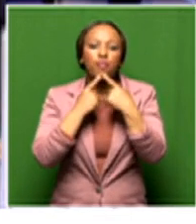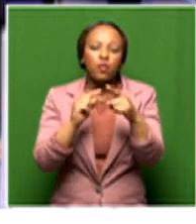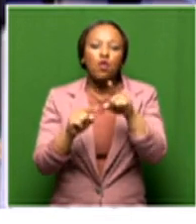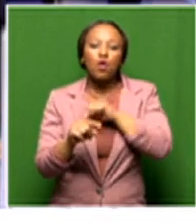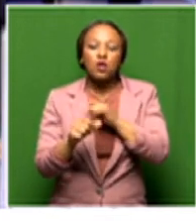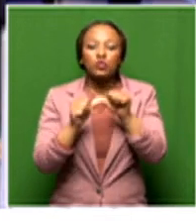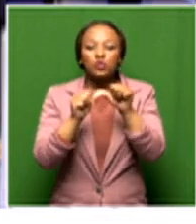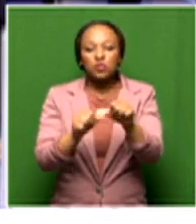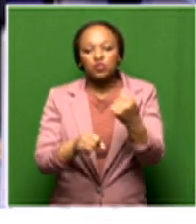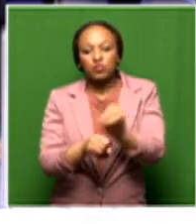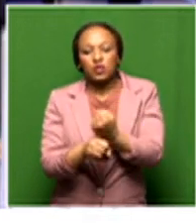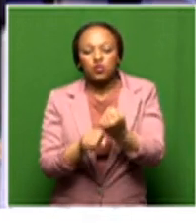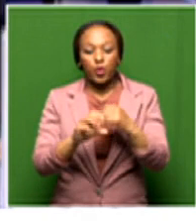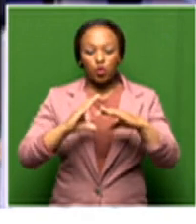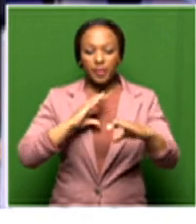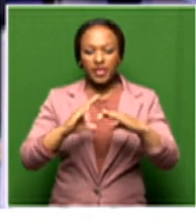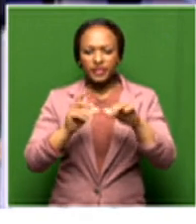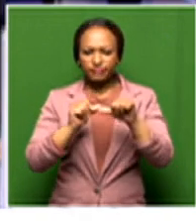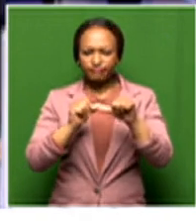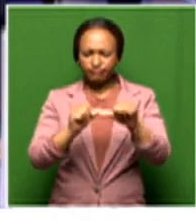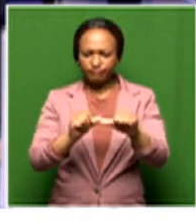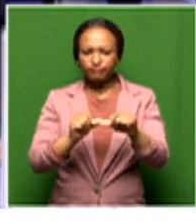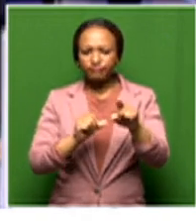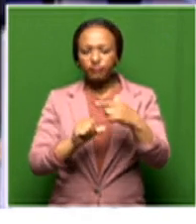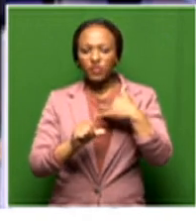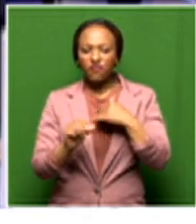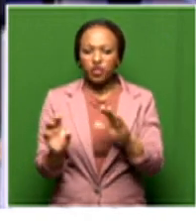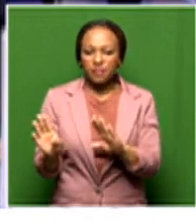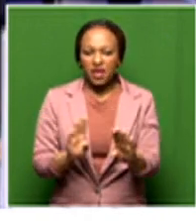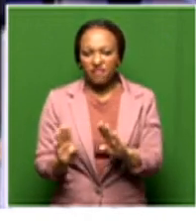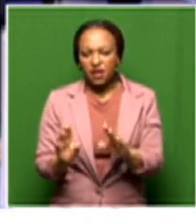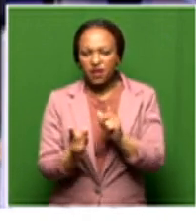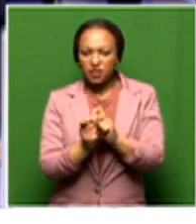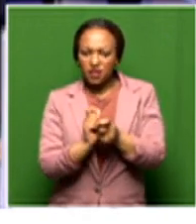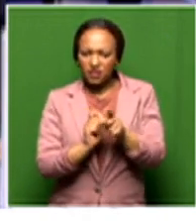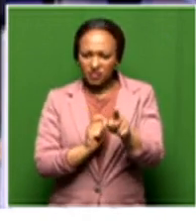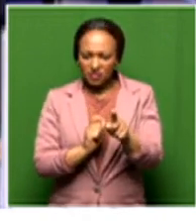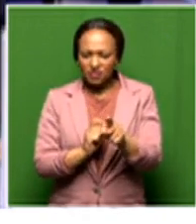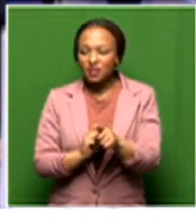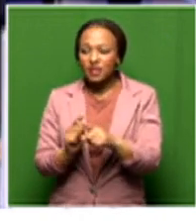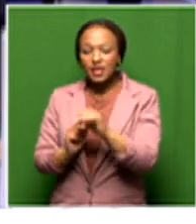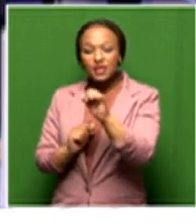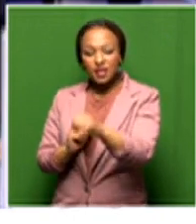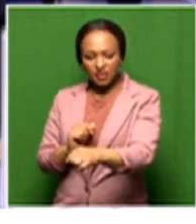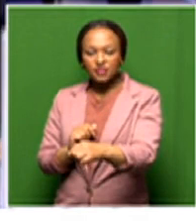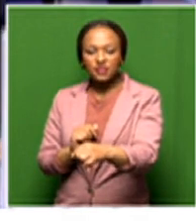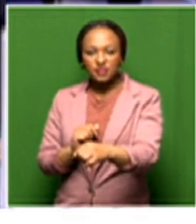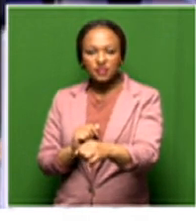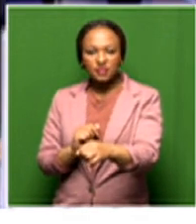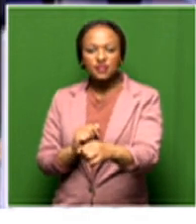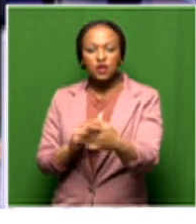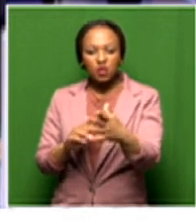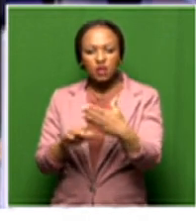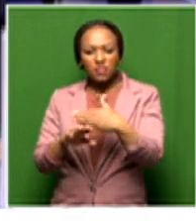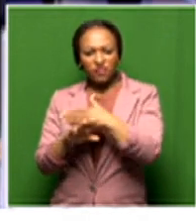the platforms for communication and the reinforcement of behavioural change. And yes, I think we